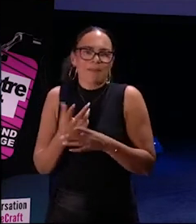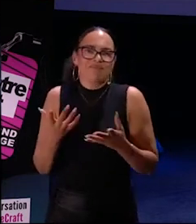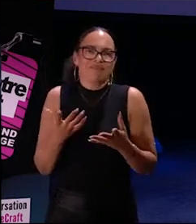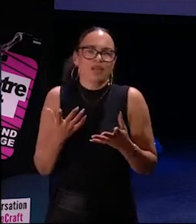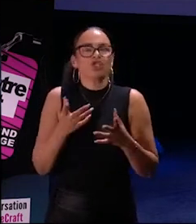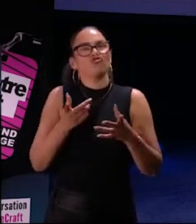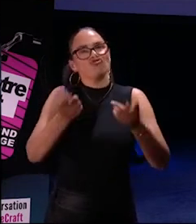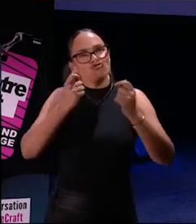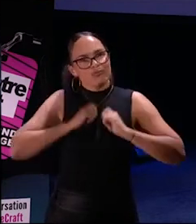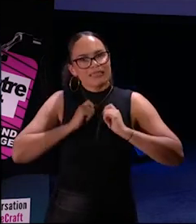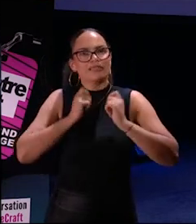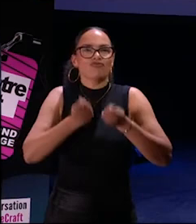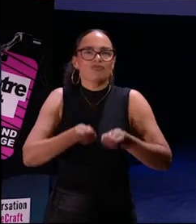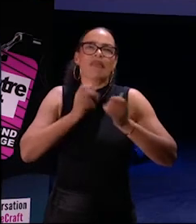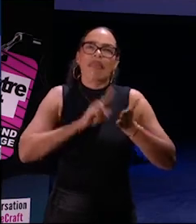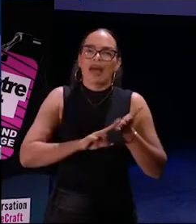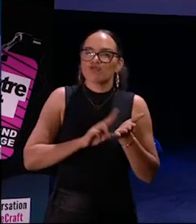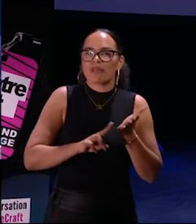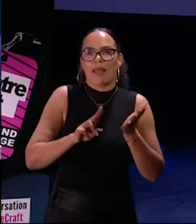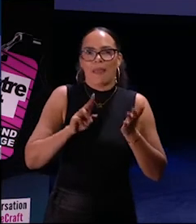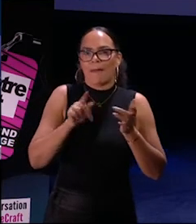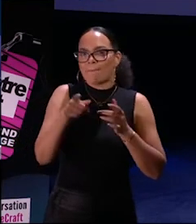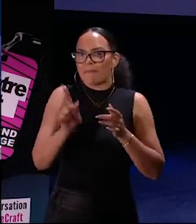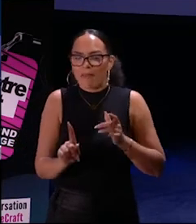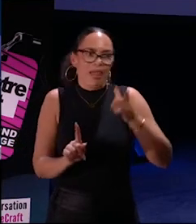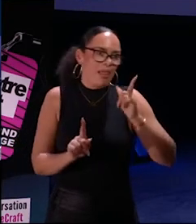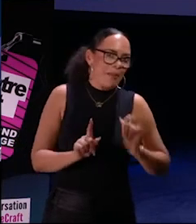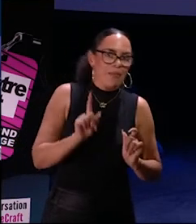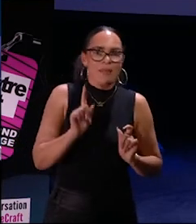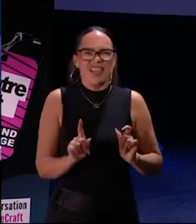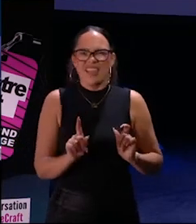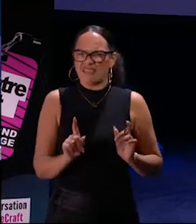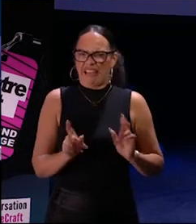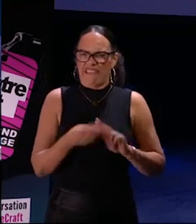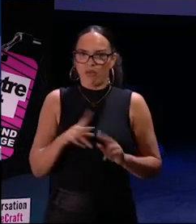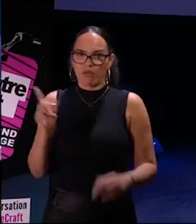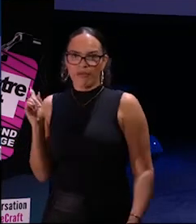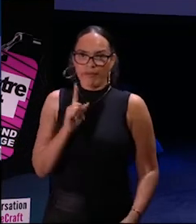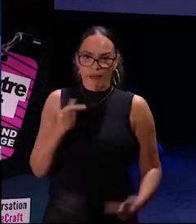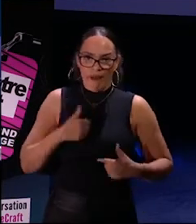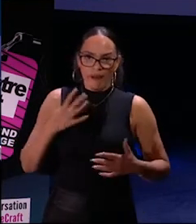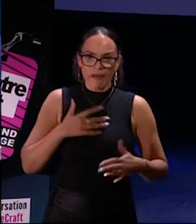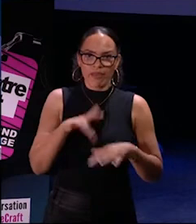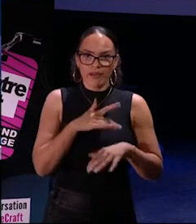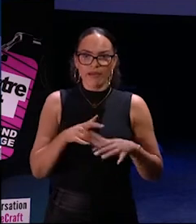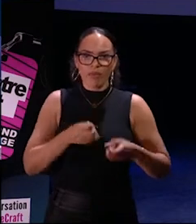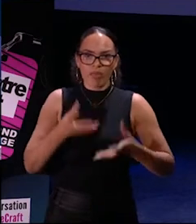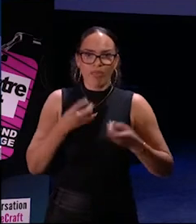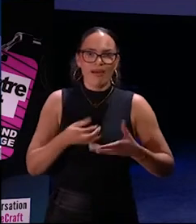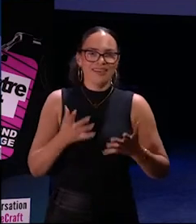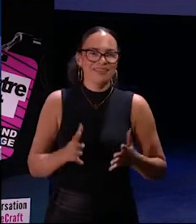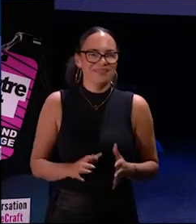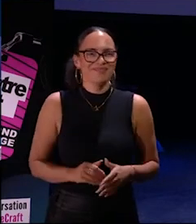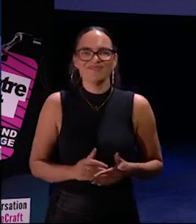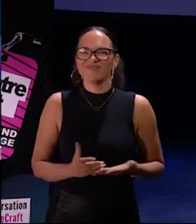the best way to network, because if you go up to someone and start spilling out why you really love theater or you really care about